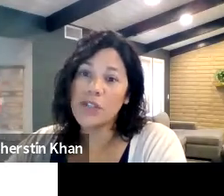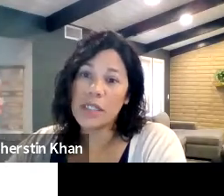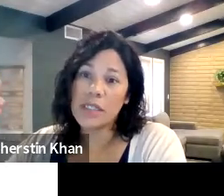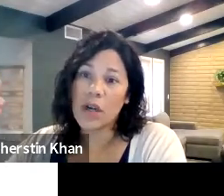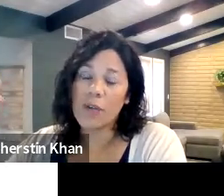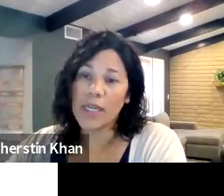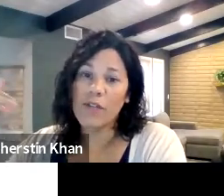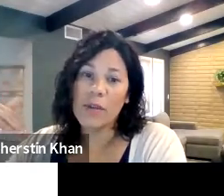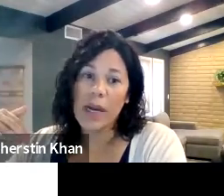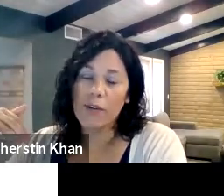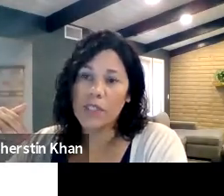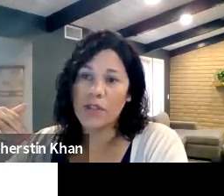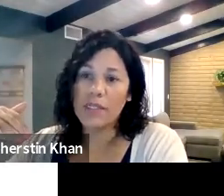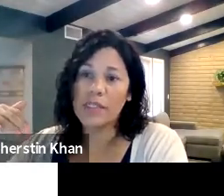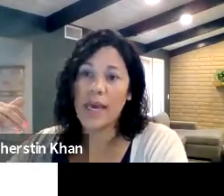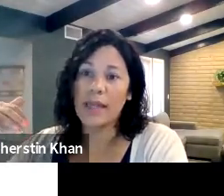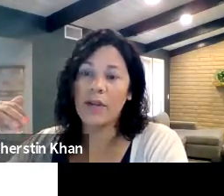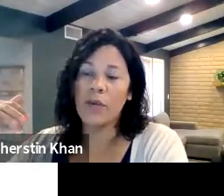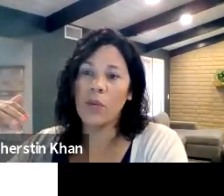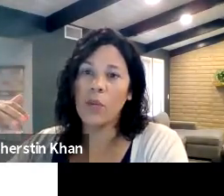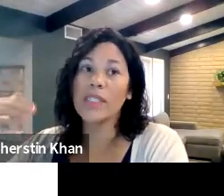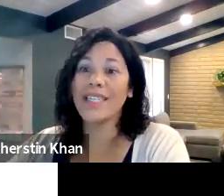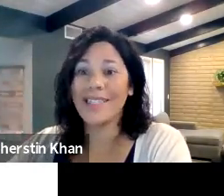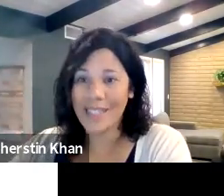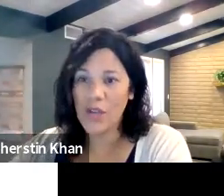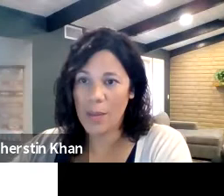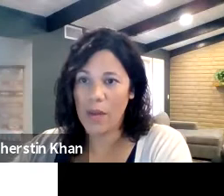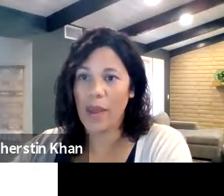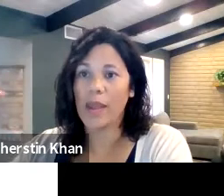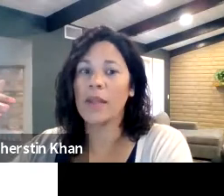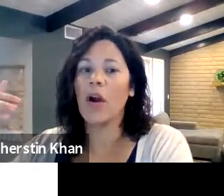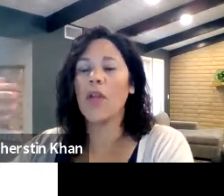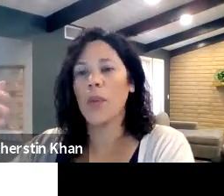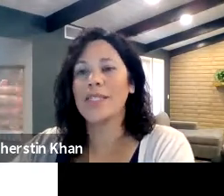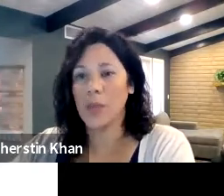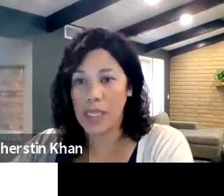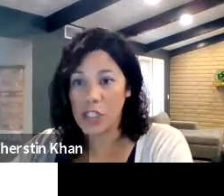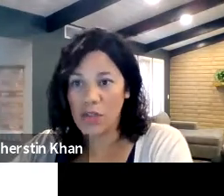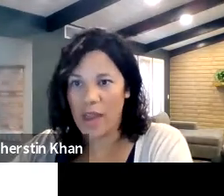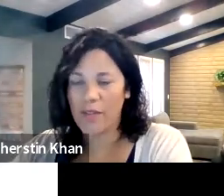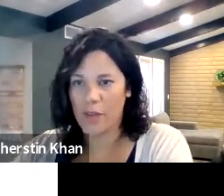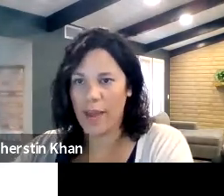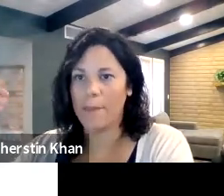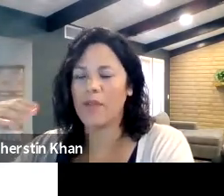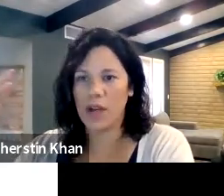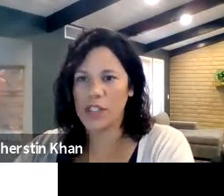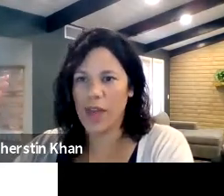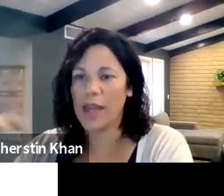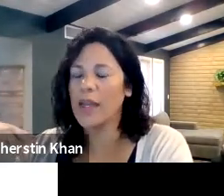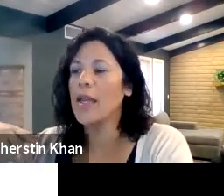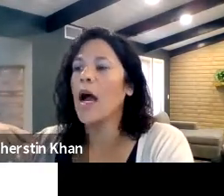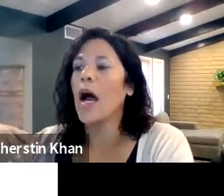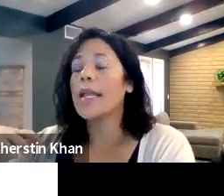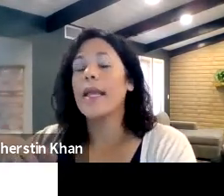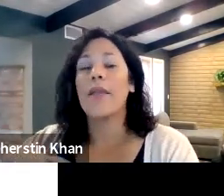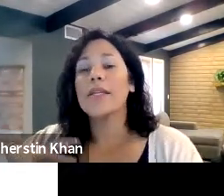that if we're getting feedback from students that want to continue them online, are there ways that we can do that for them and foster